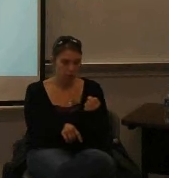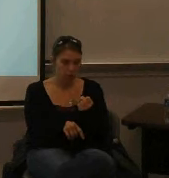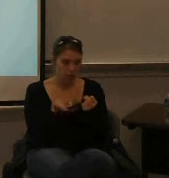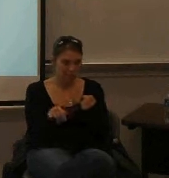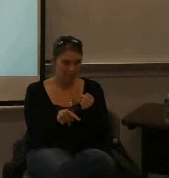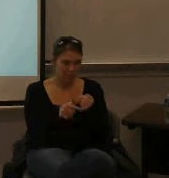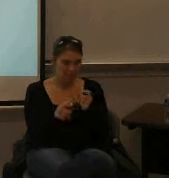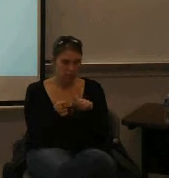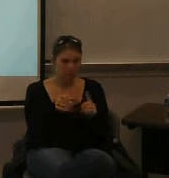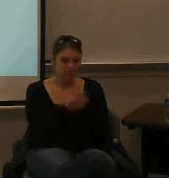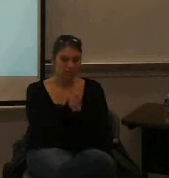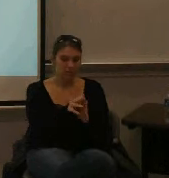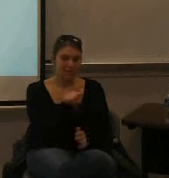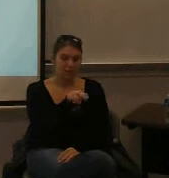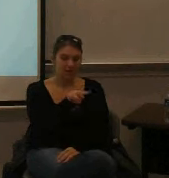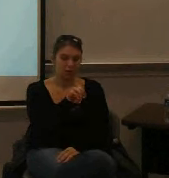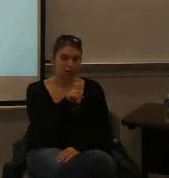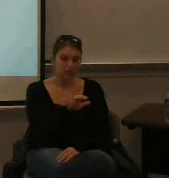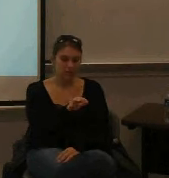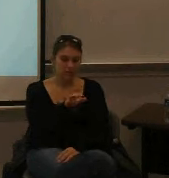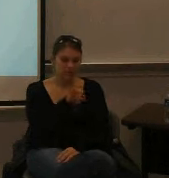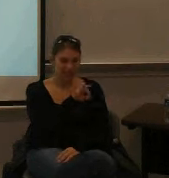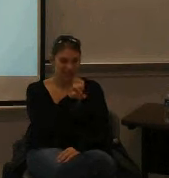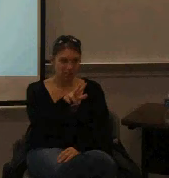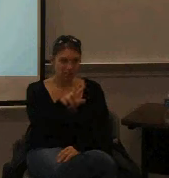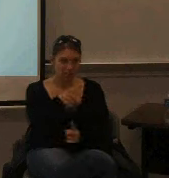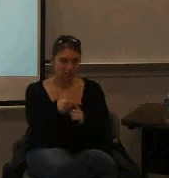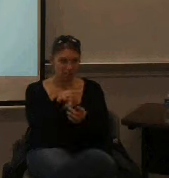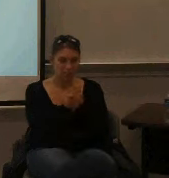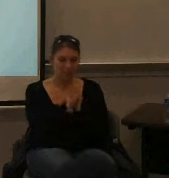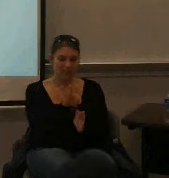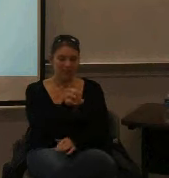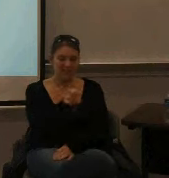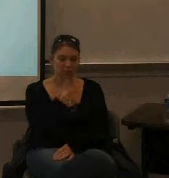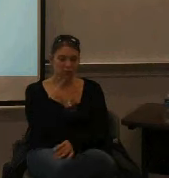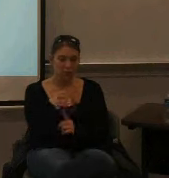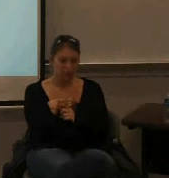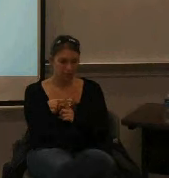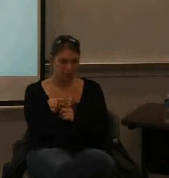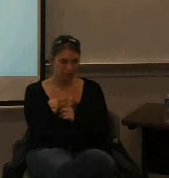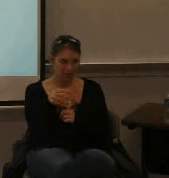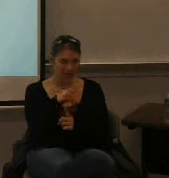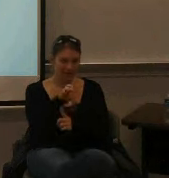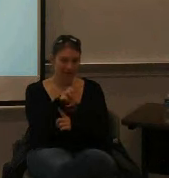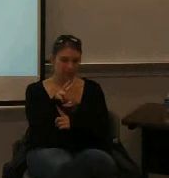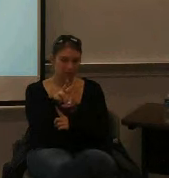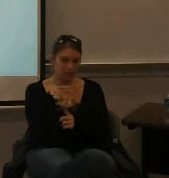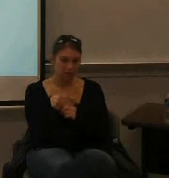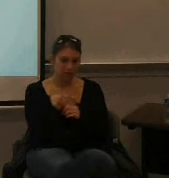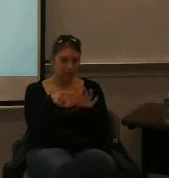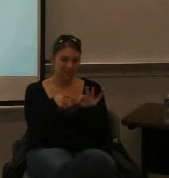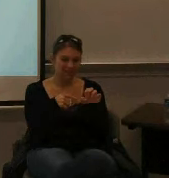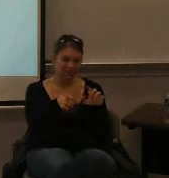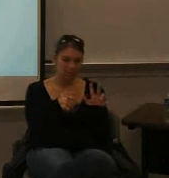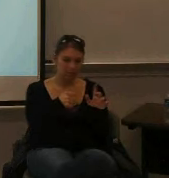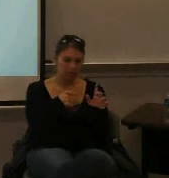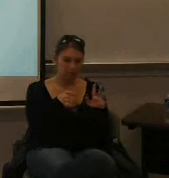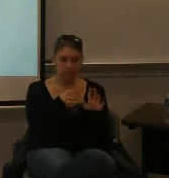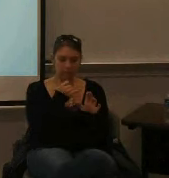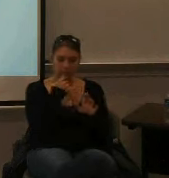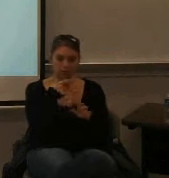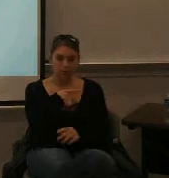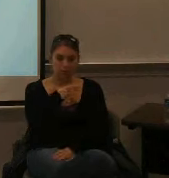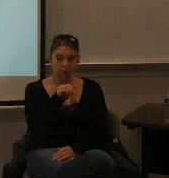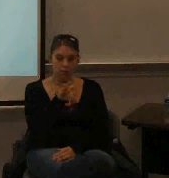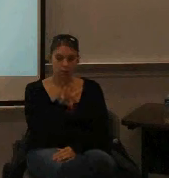once it gets anoxic, it dissociates, right? Fe3+ goes to Fe2+. Fe2 plus and Fe3 and